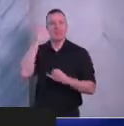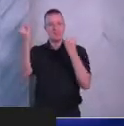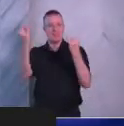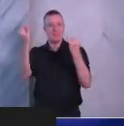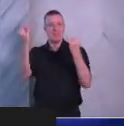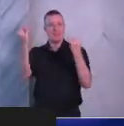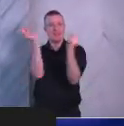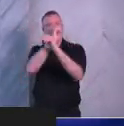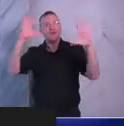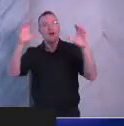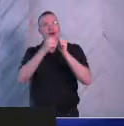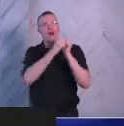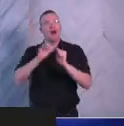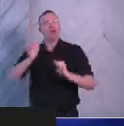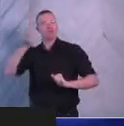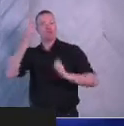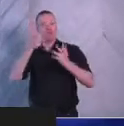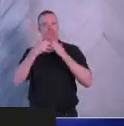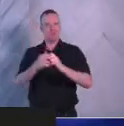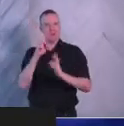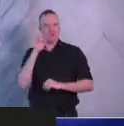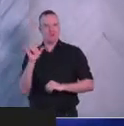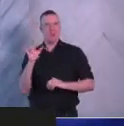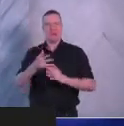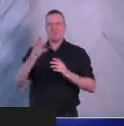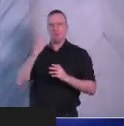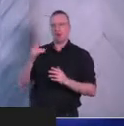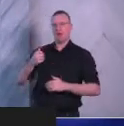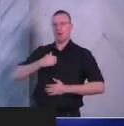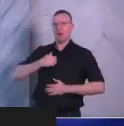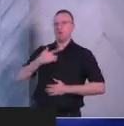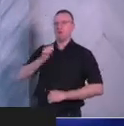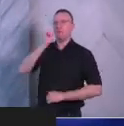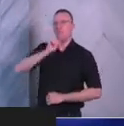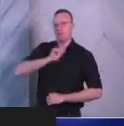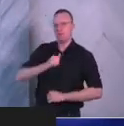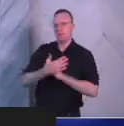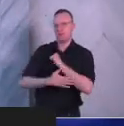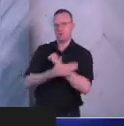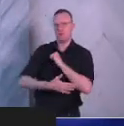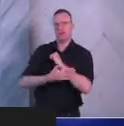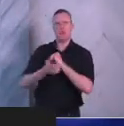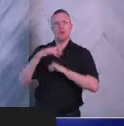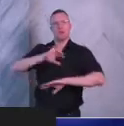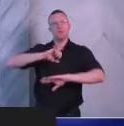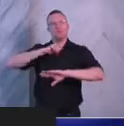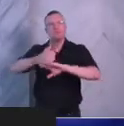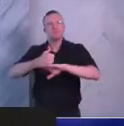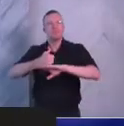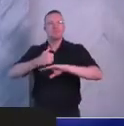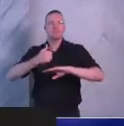that's ultimately what leads to the tolerant country that we have, the country that makes people